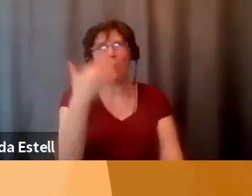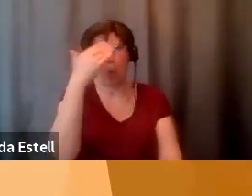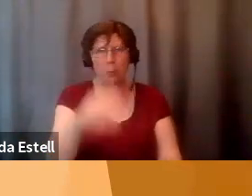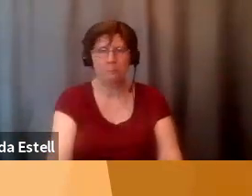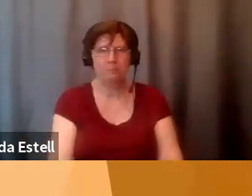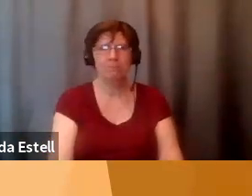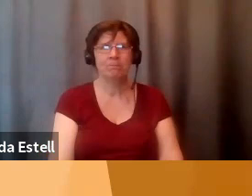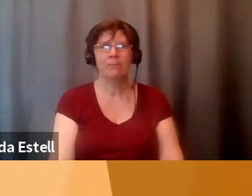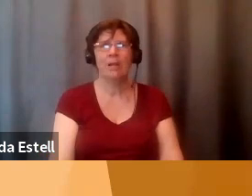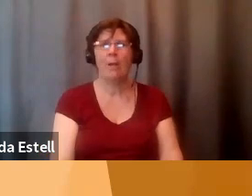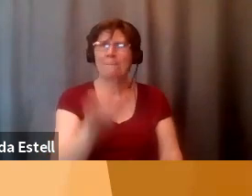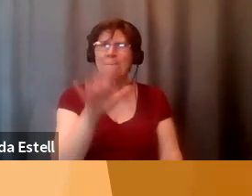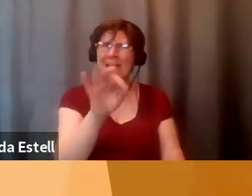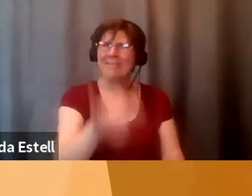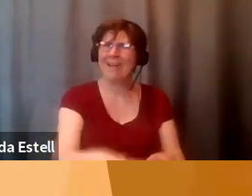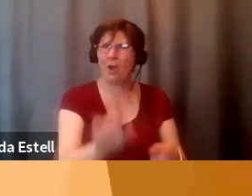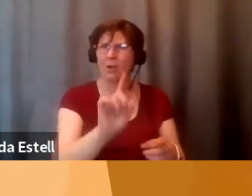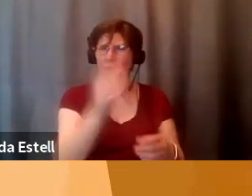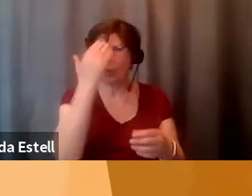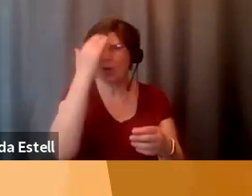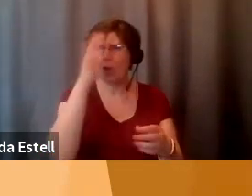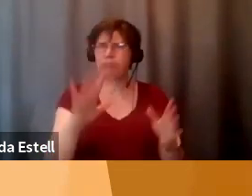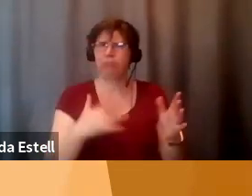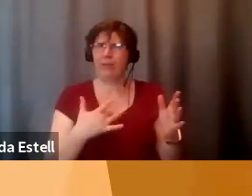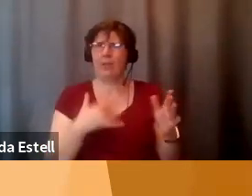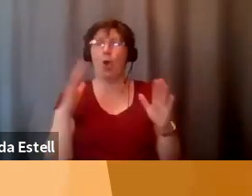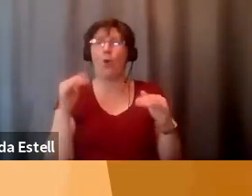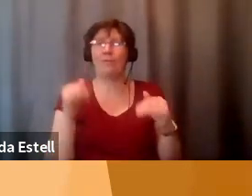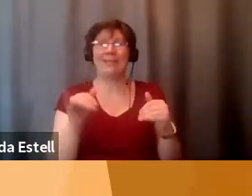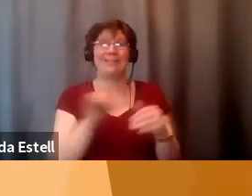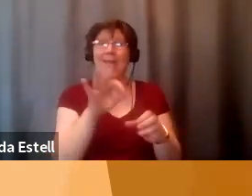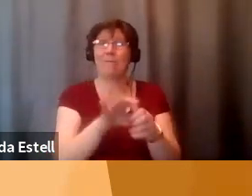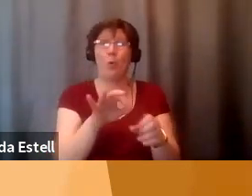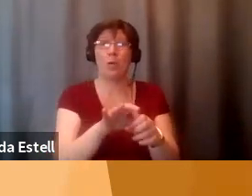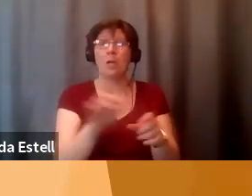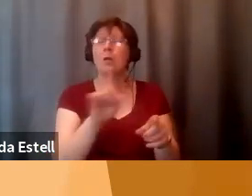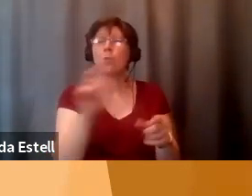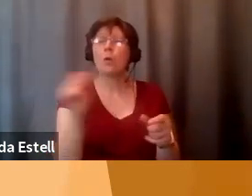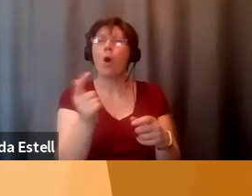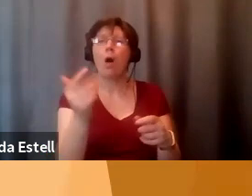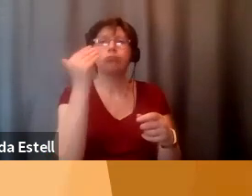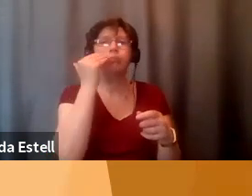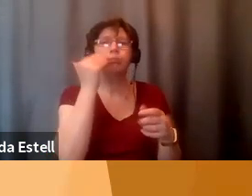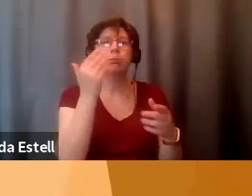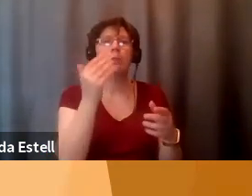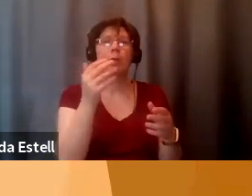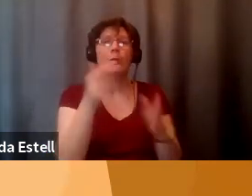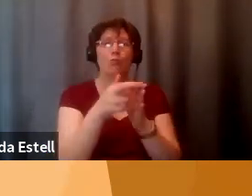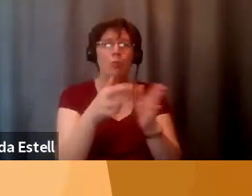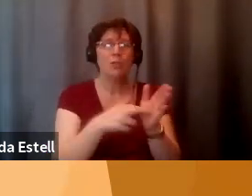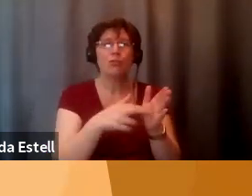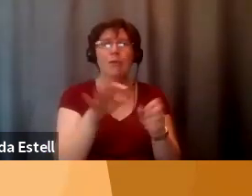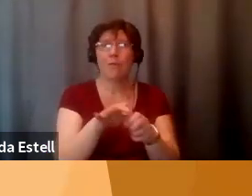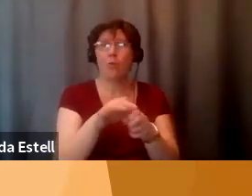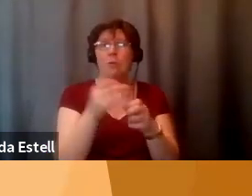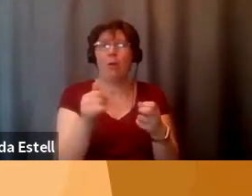to select, just so we know kind of where people are. Hopefully this is like voting, where you are all registered to vote. So now it's just a matter of